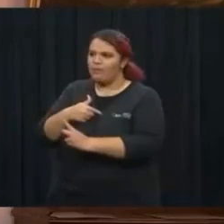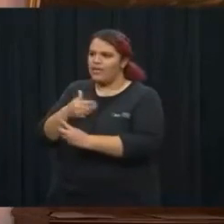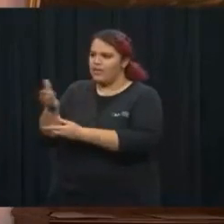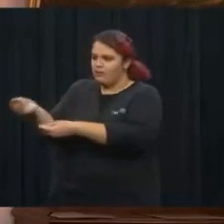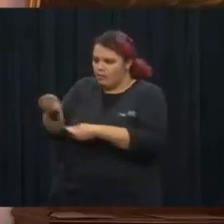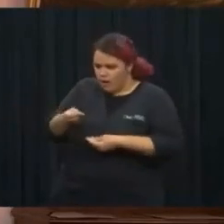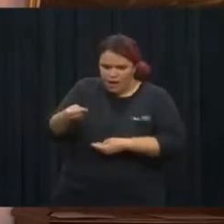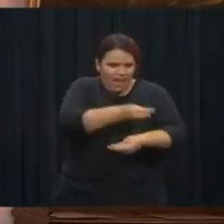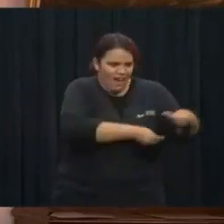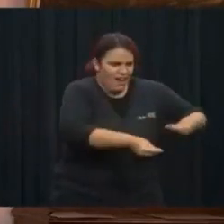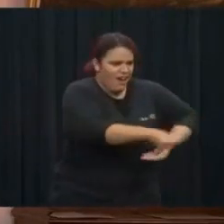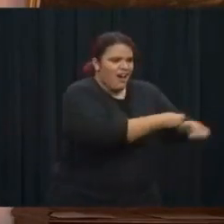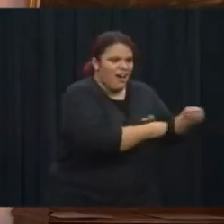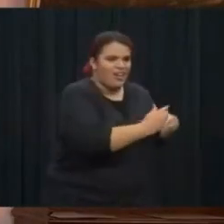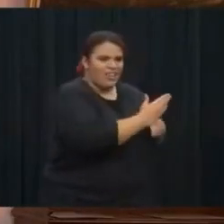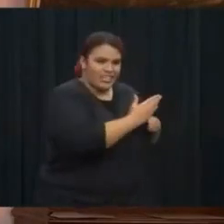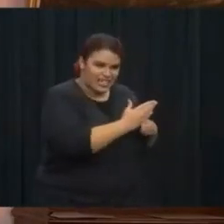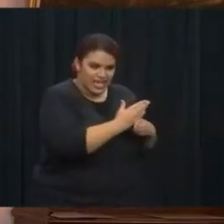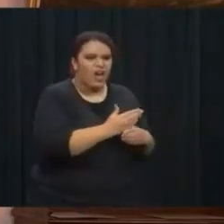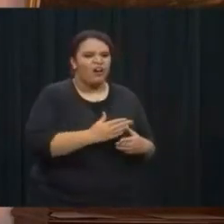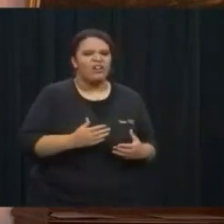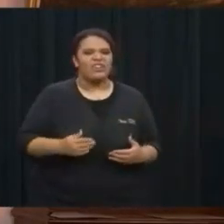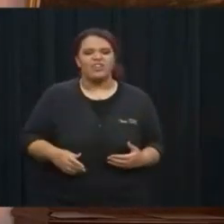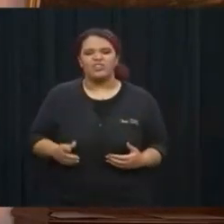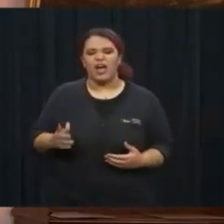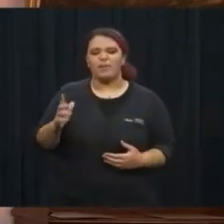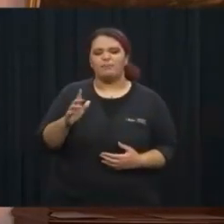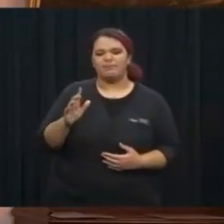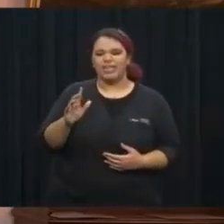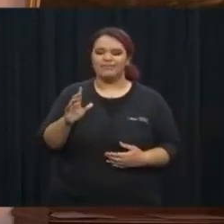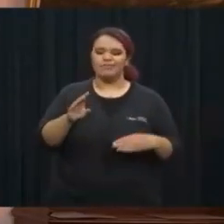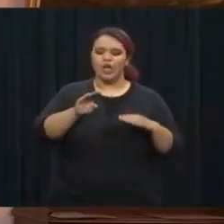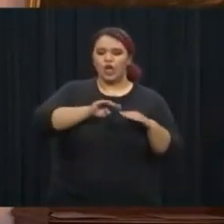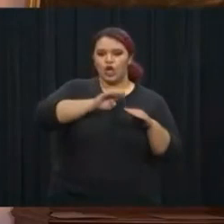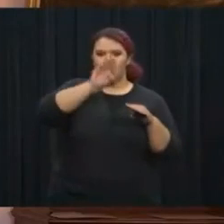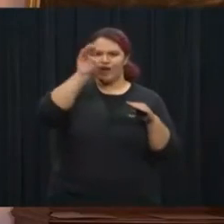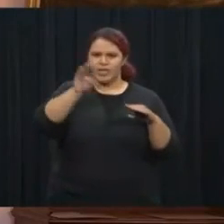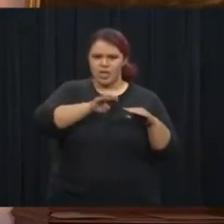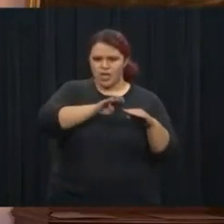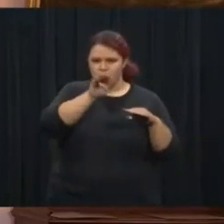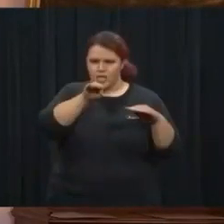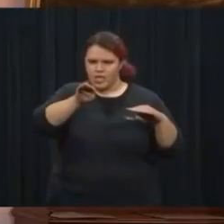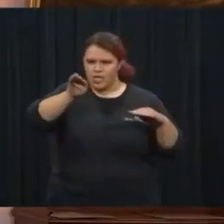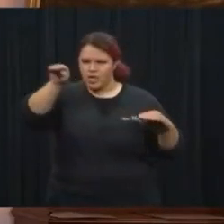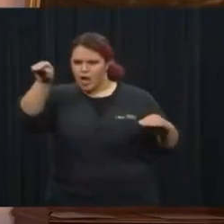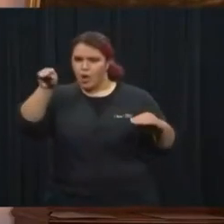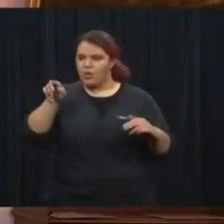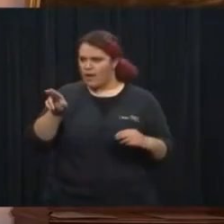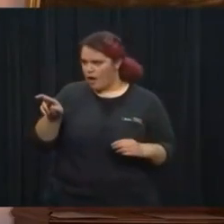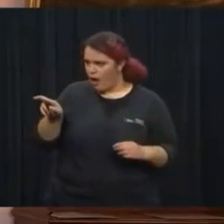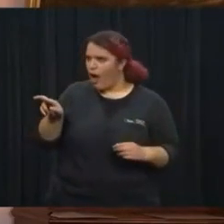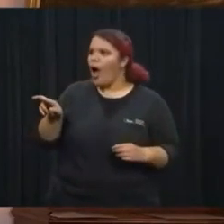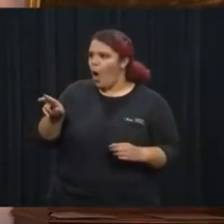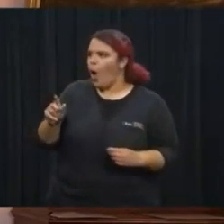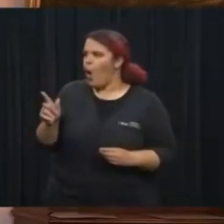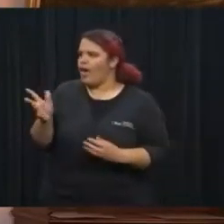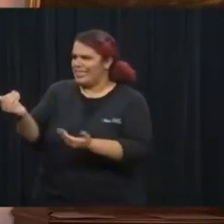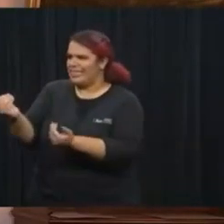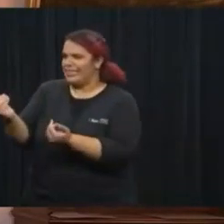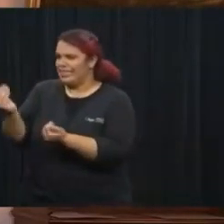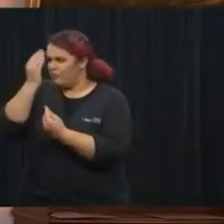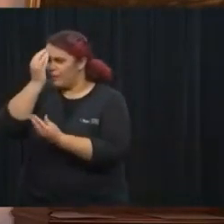exactly, where they're going. But I will guarantee you from talking to the CEOs, each one of them